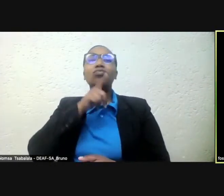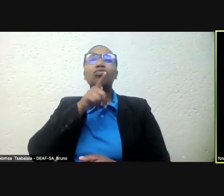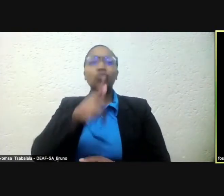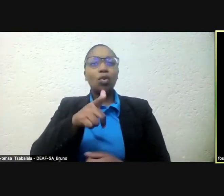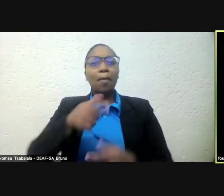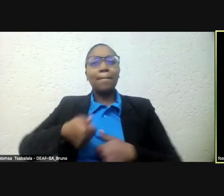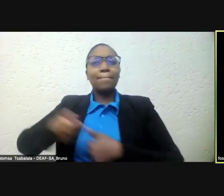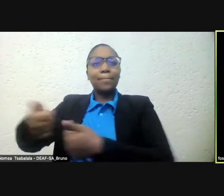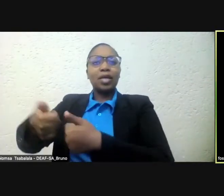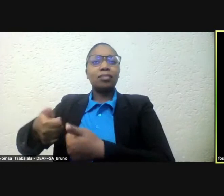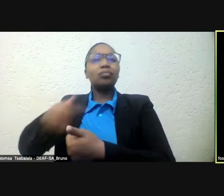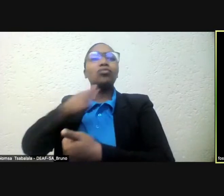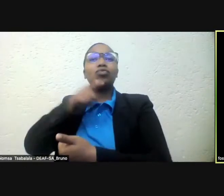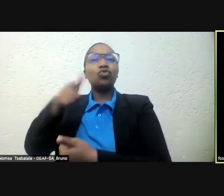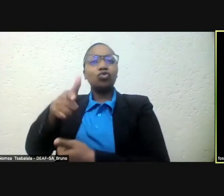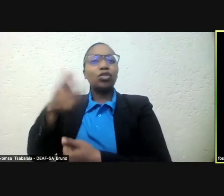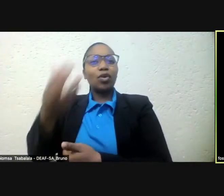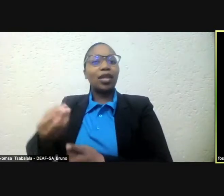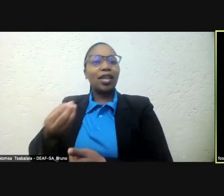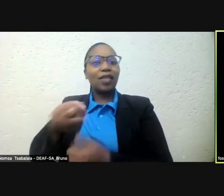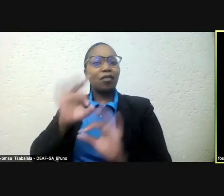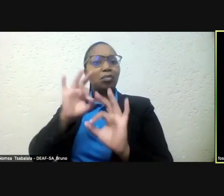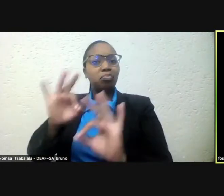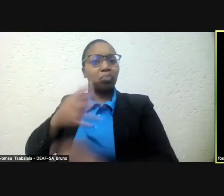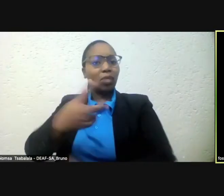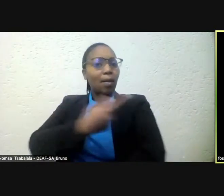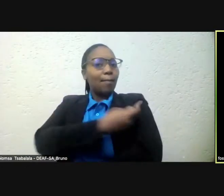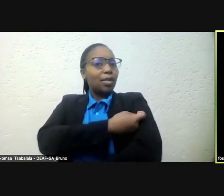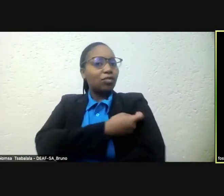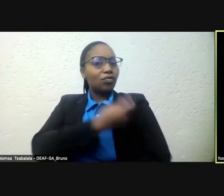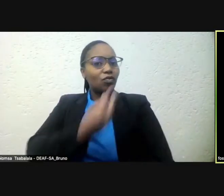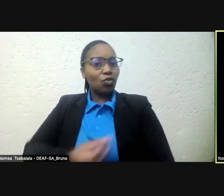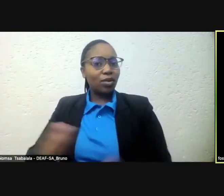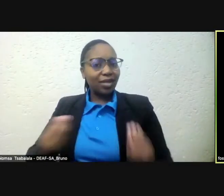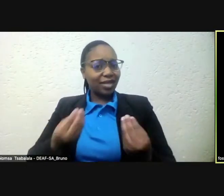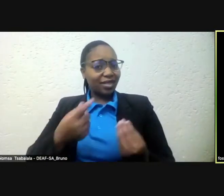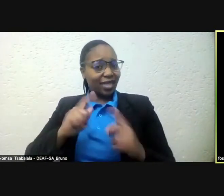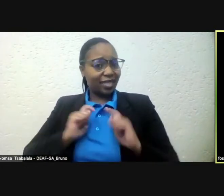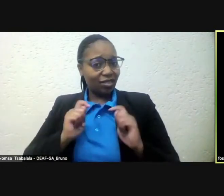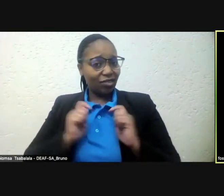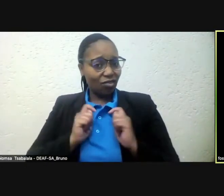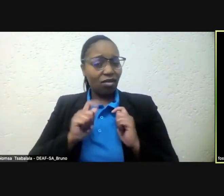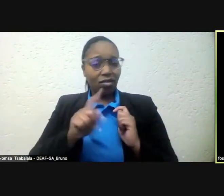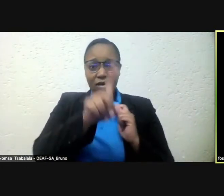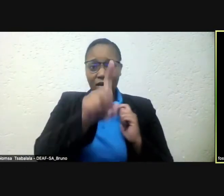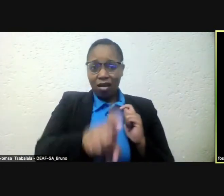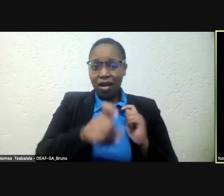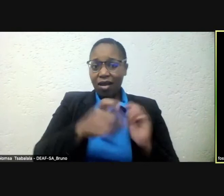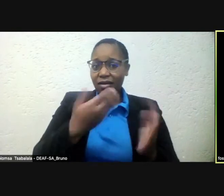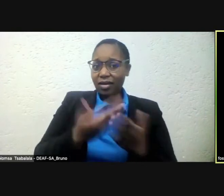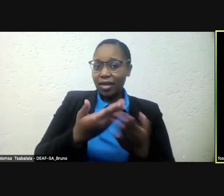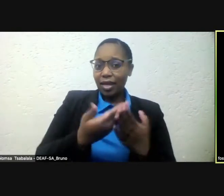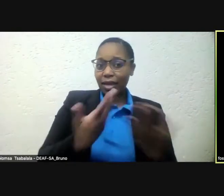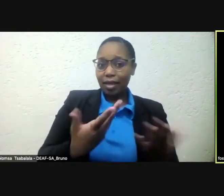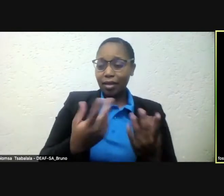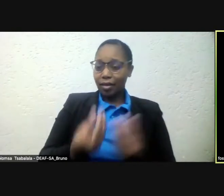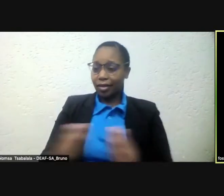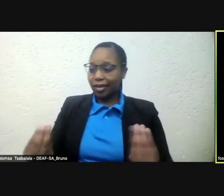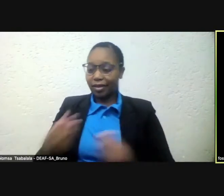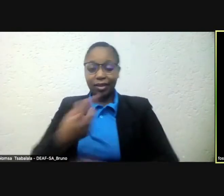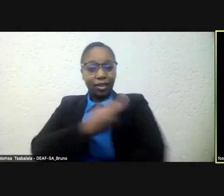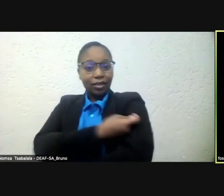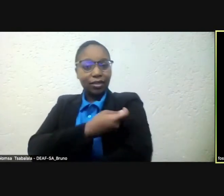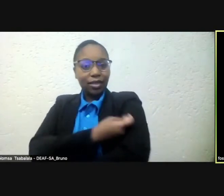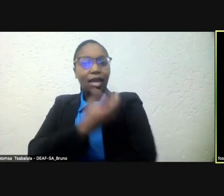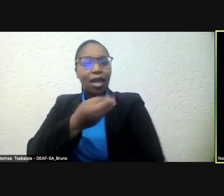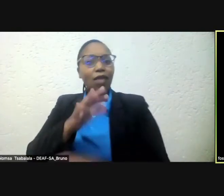have correct dose for teenagers in stock. Can the teenagers be vaccinated only at certain vaccination sites? I think Dr. Chris